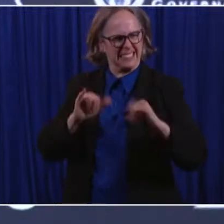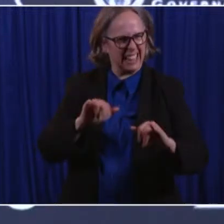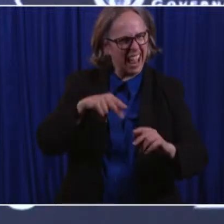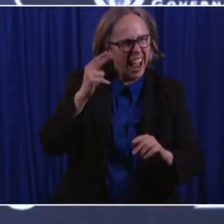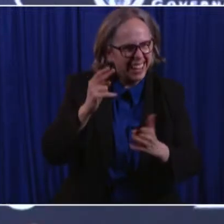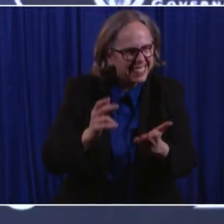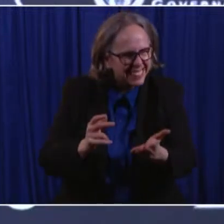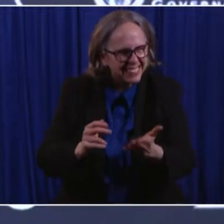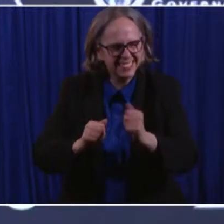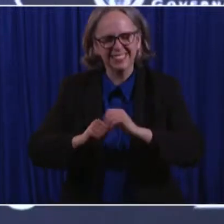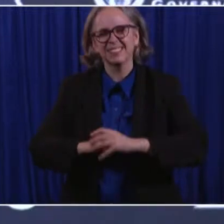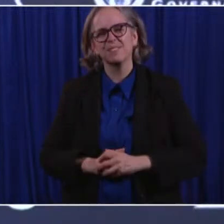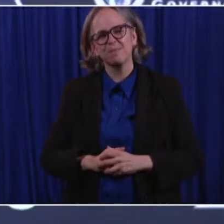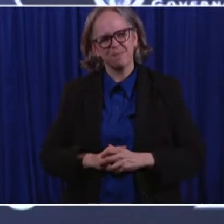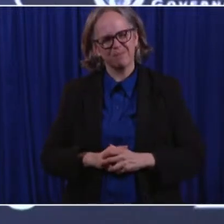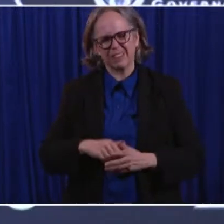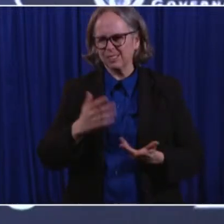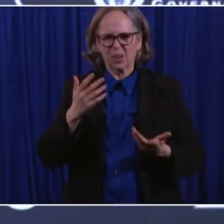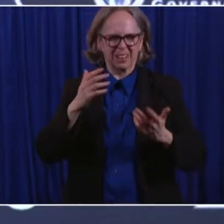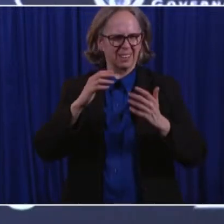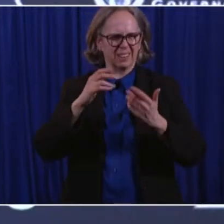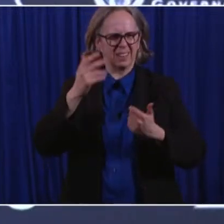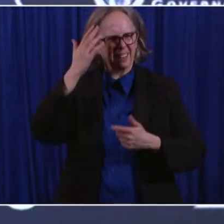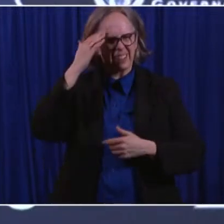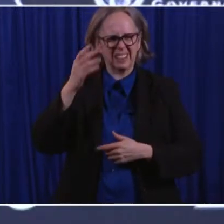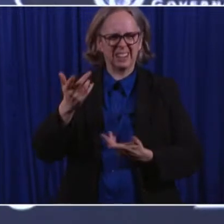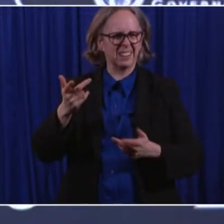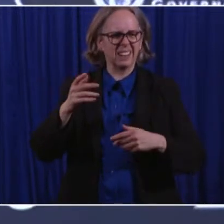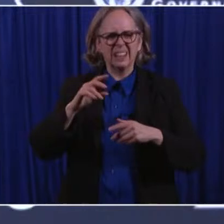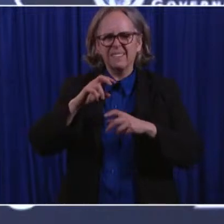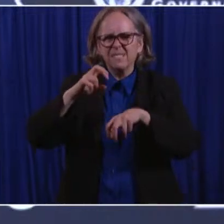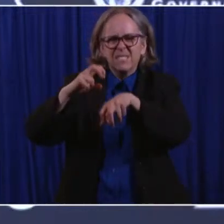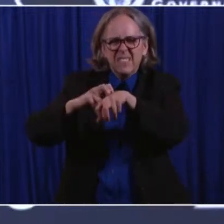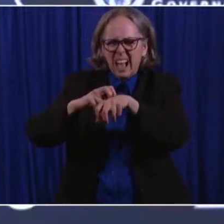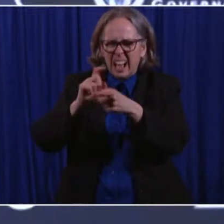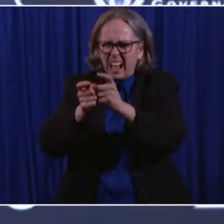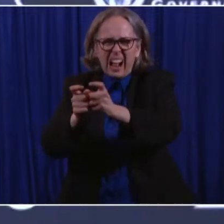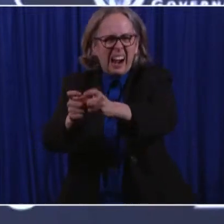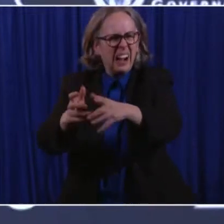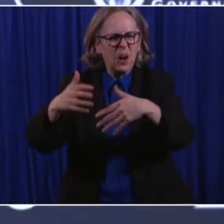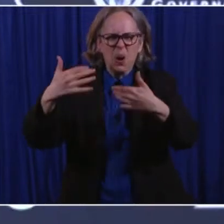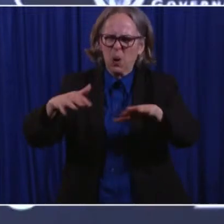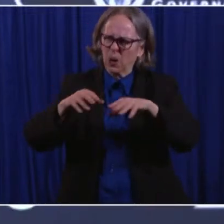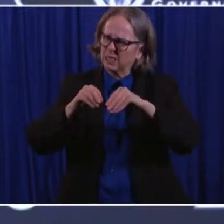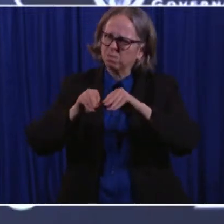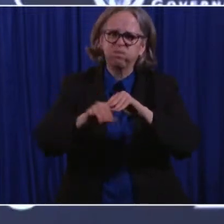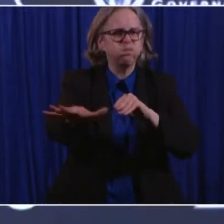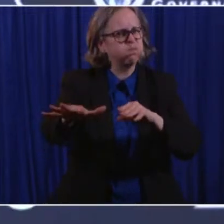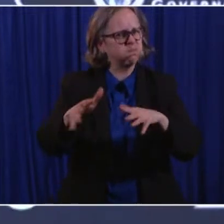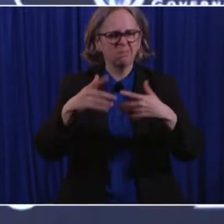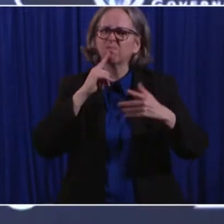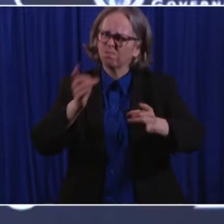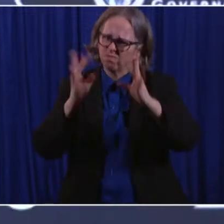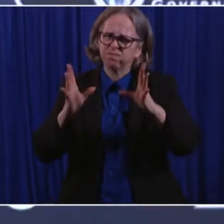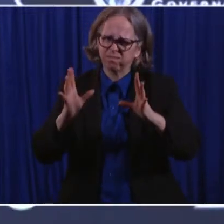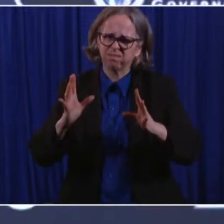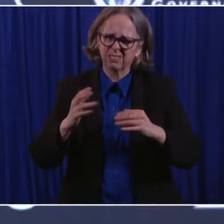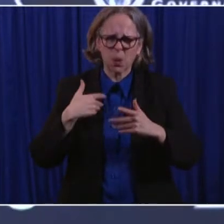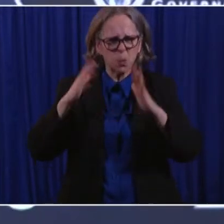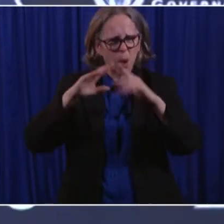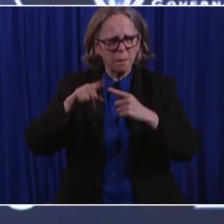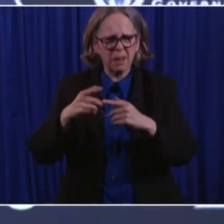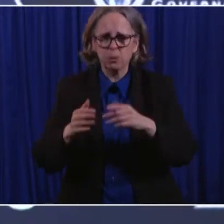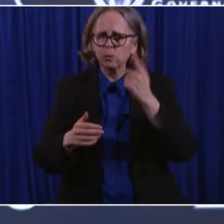variant is moving in Ohio. So yeah, we're worried, but we also, on the other hand, know that we're vaccinating yesterday 60-some thousand